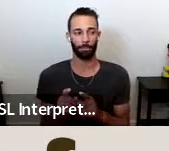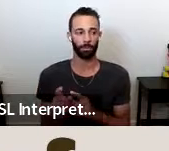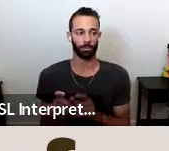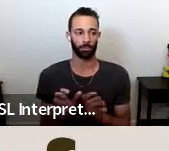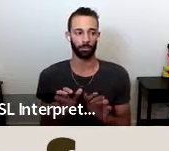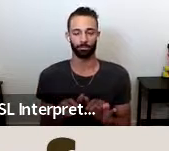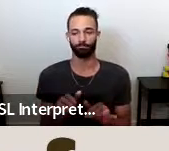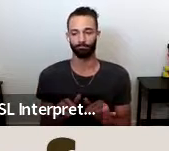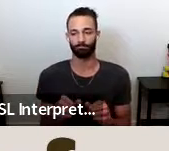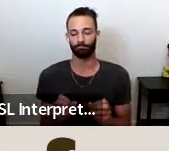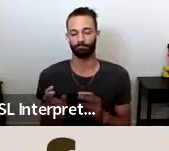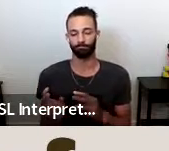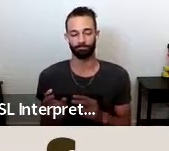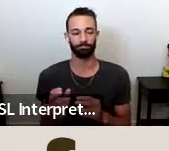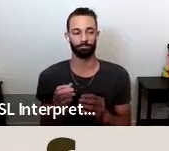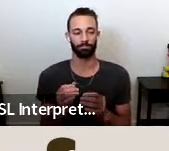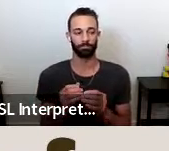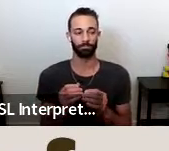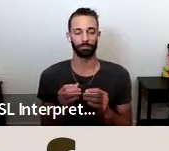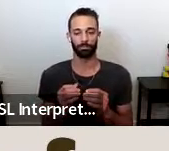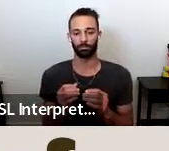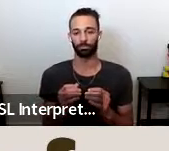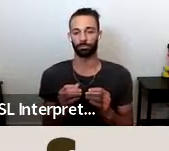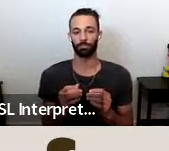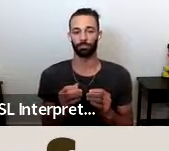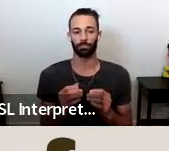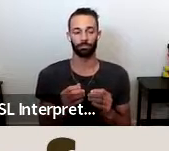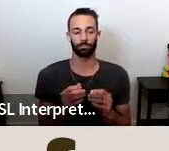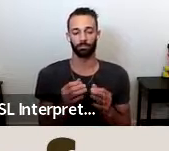about the Spanish interpretations.